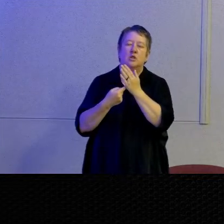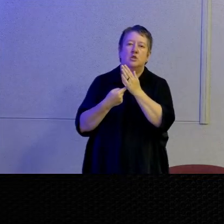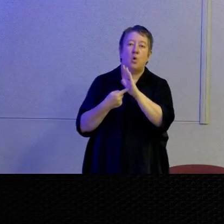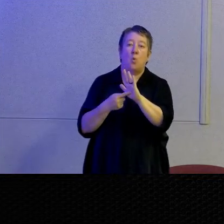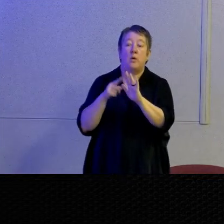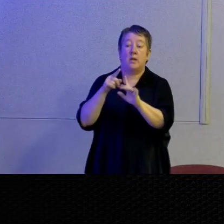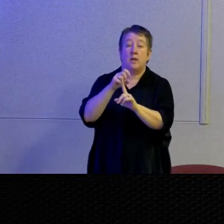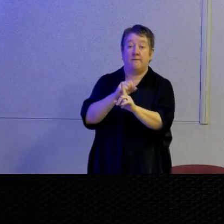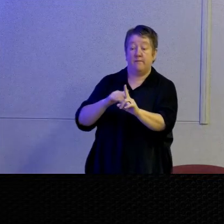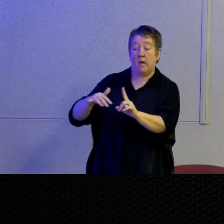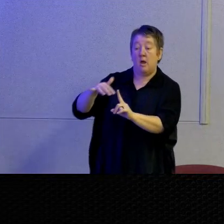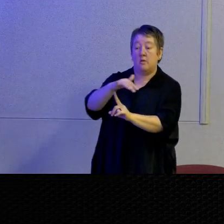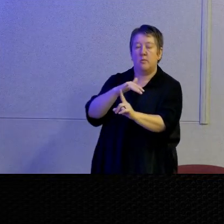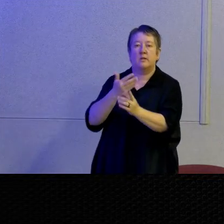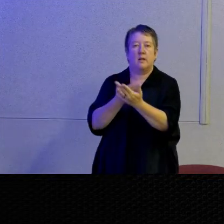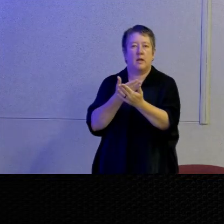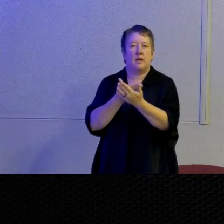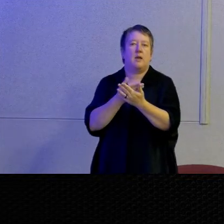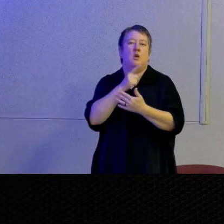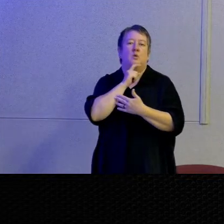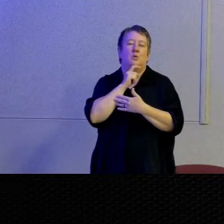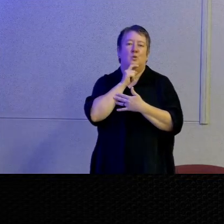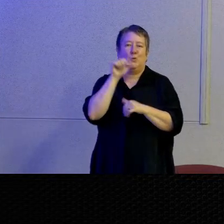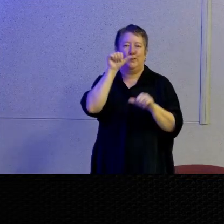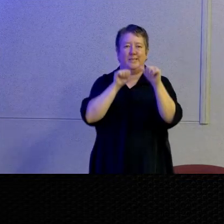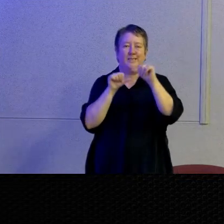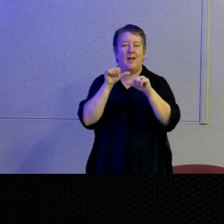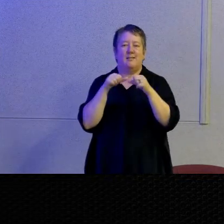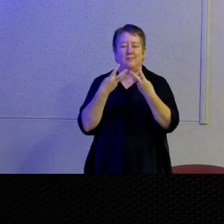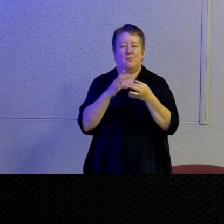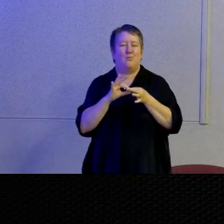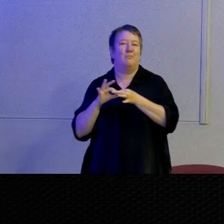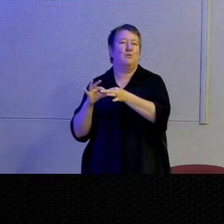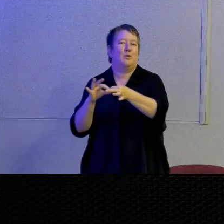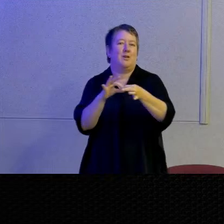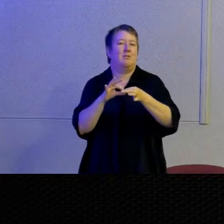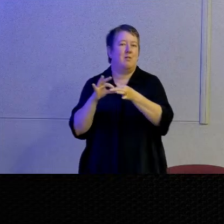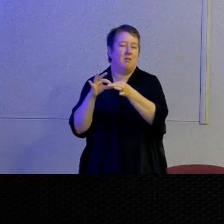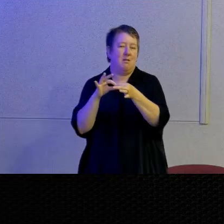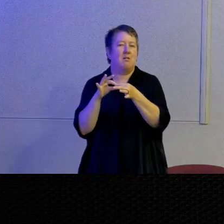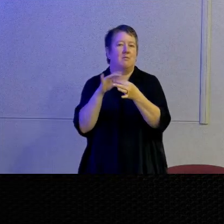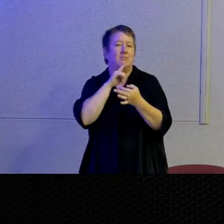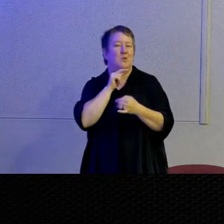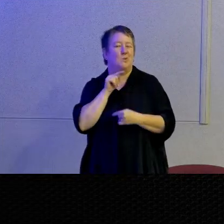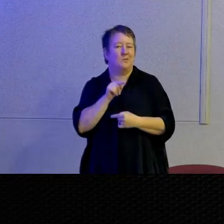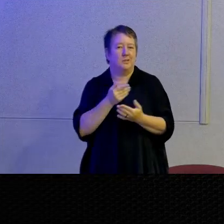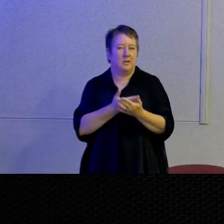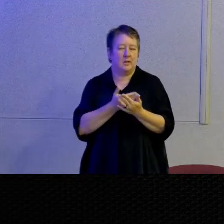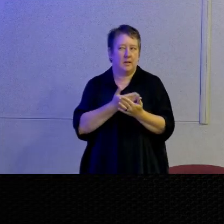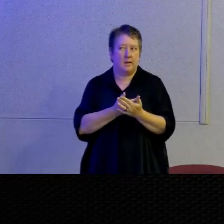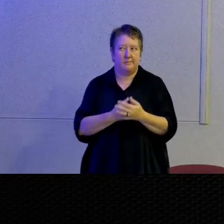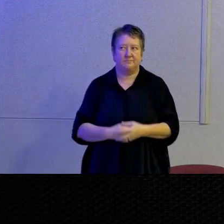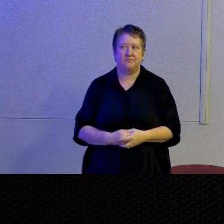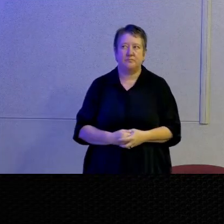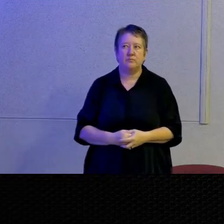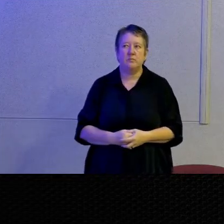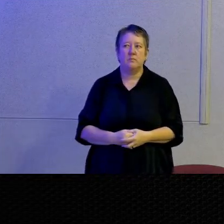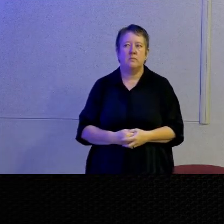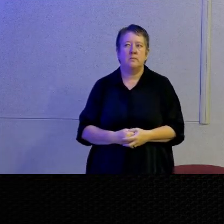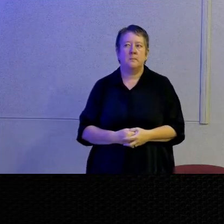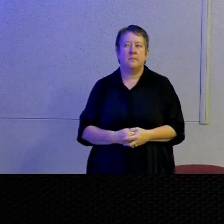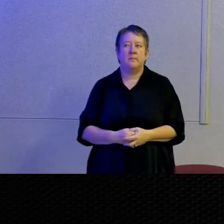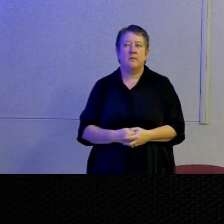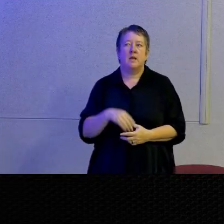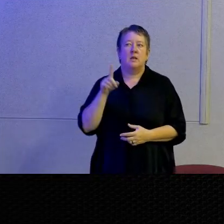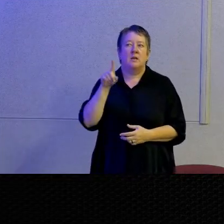use science as a vector for cooperation. And this from Eliezer, who